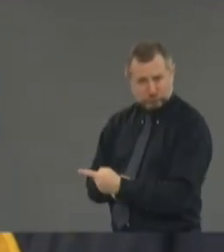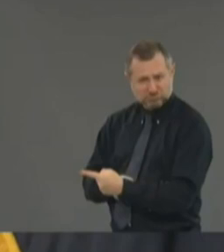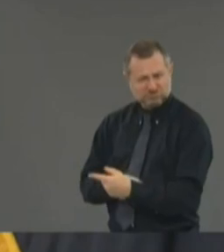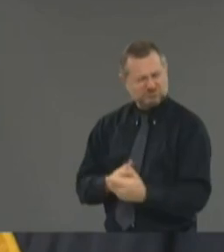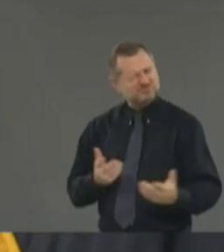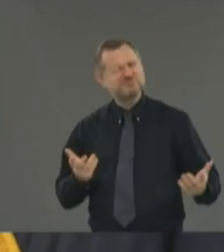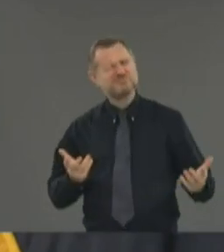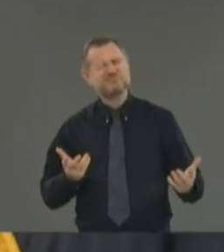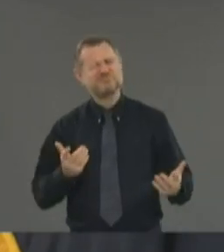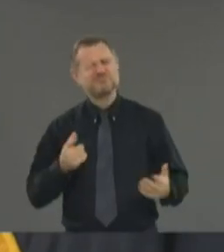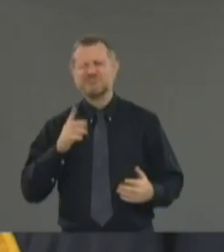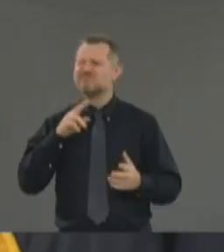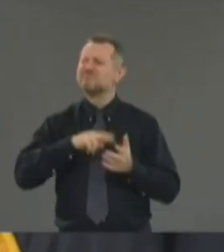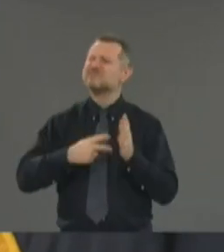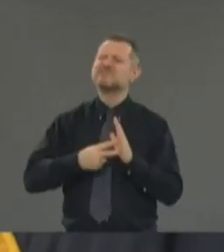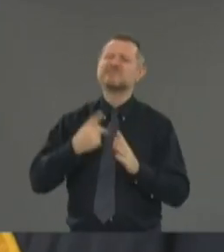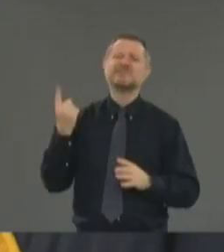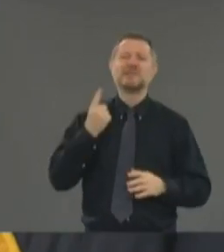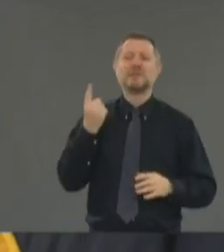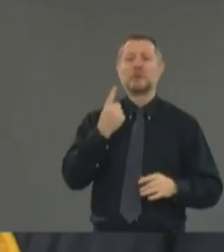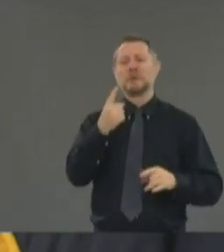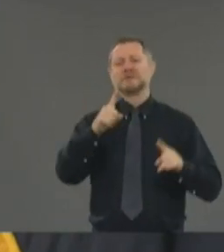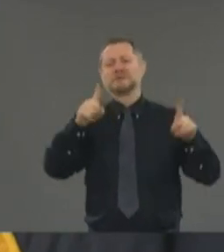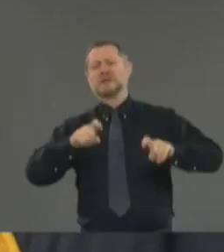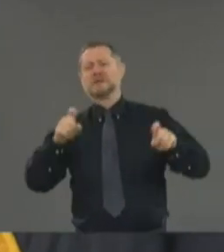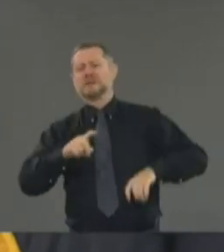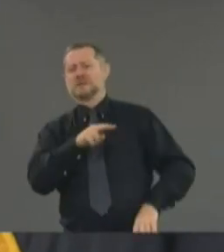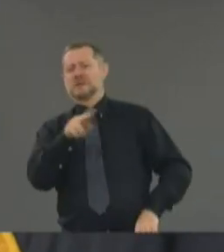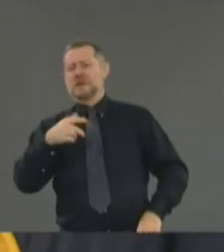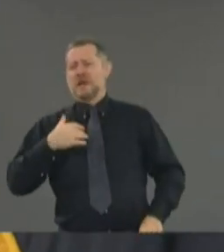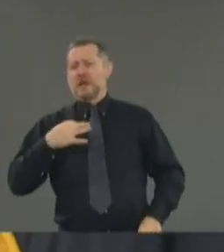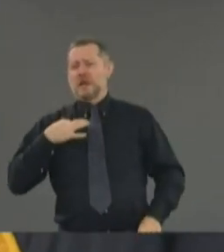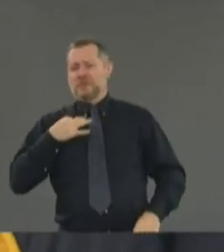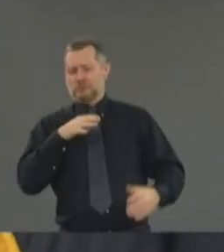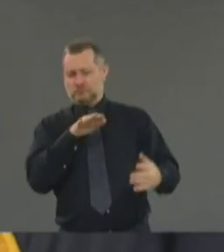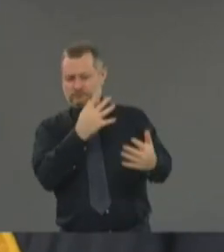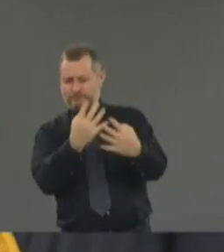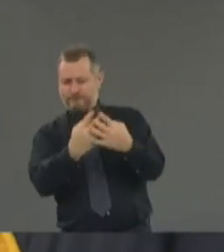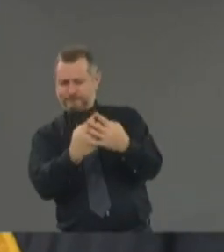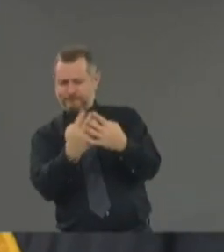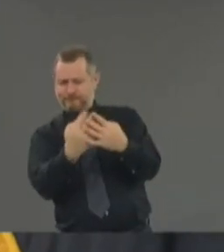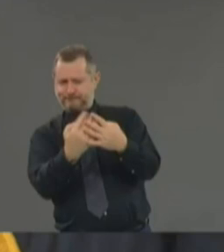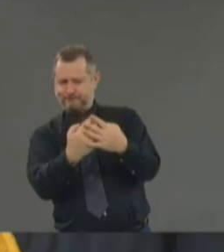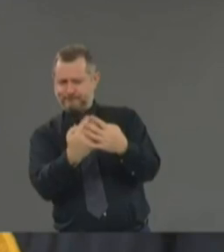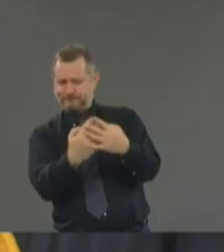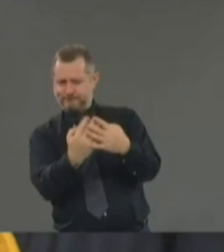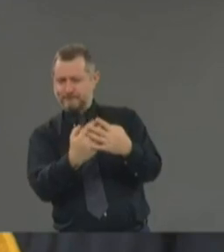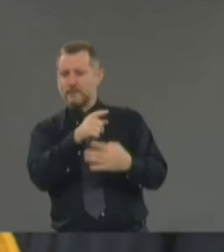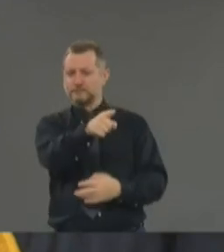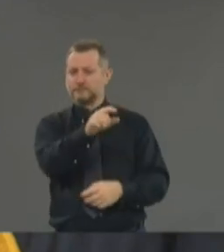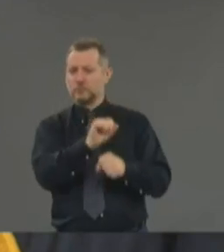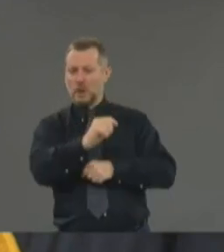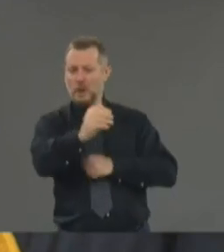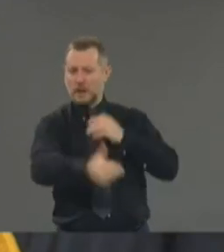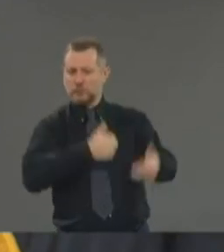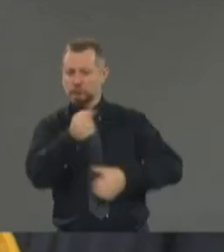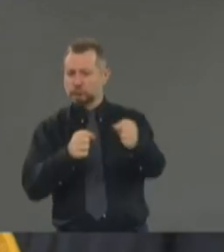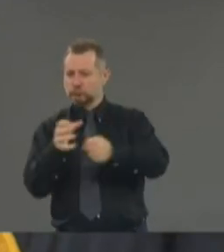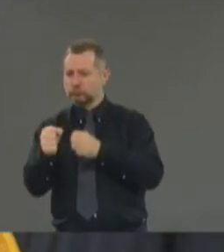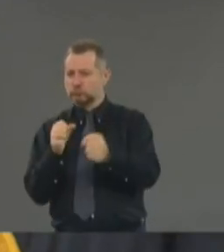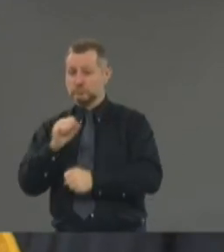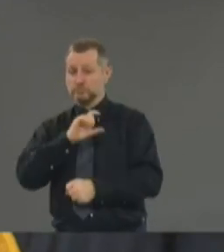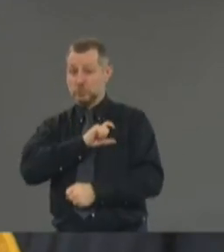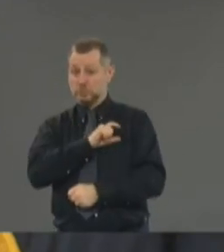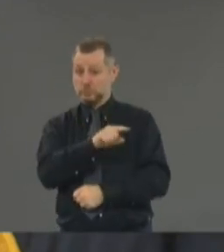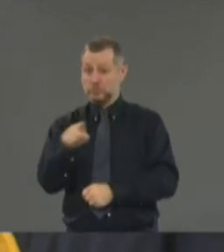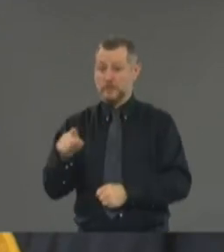sophisticated testing mechanisms that are used to hire police. You have civil